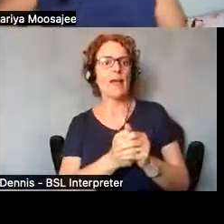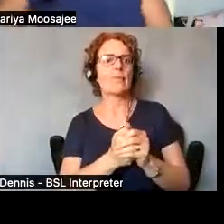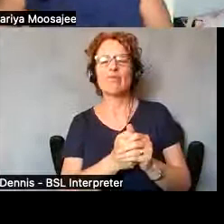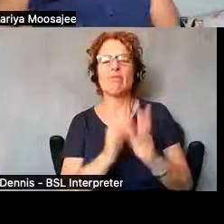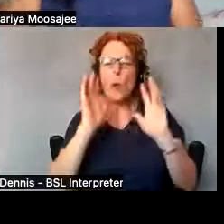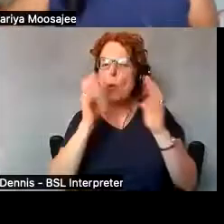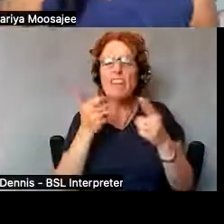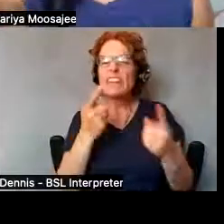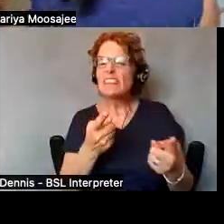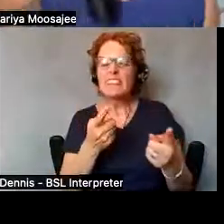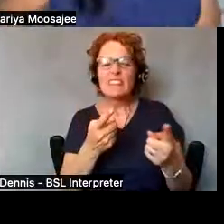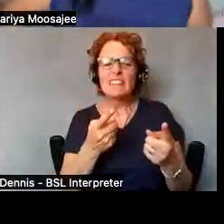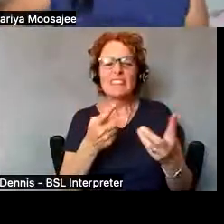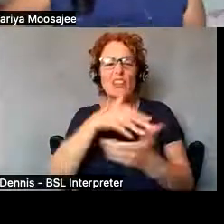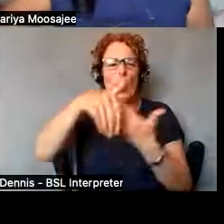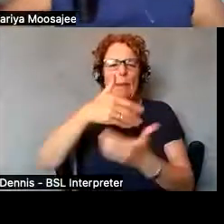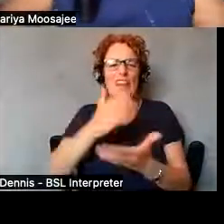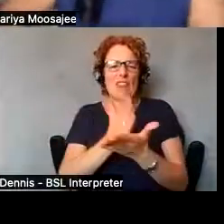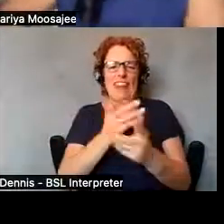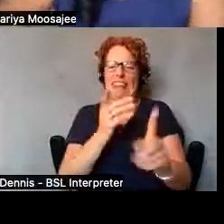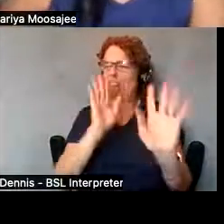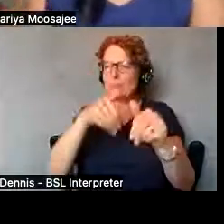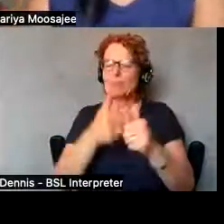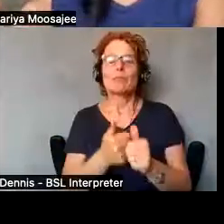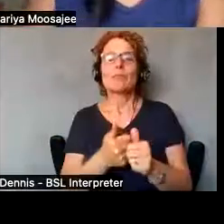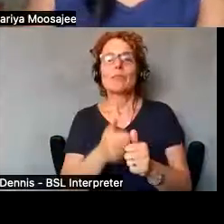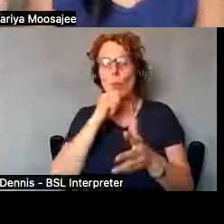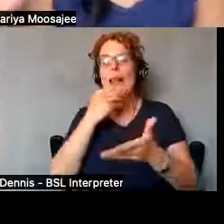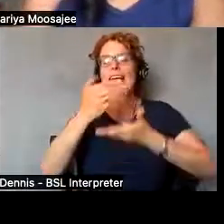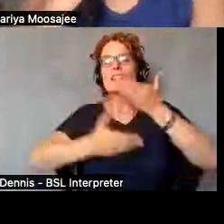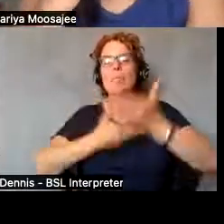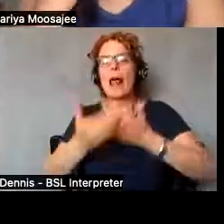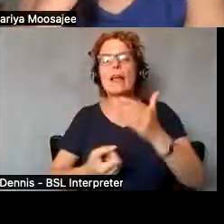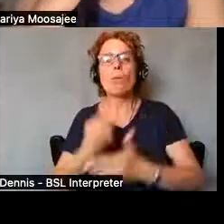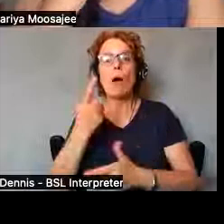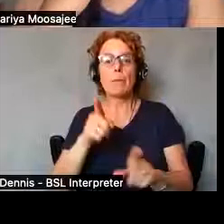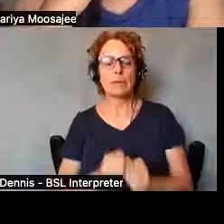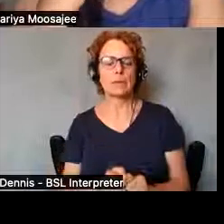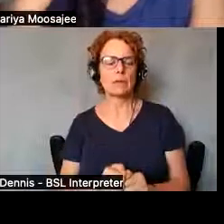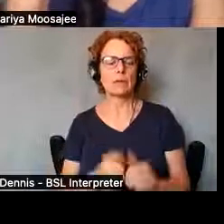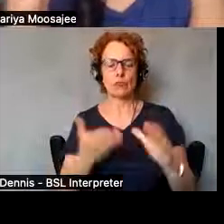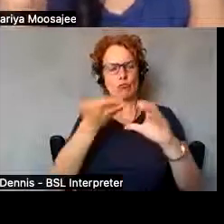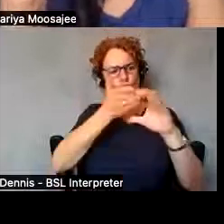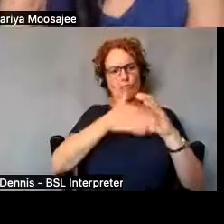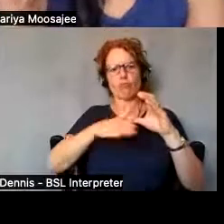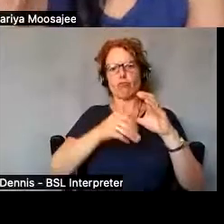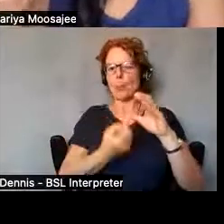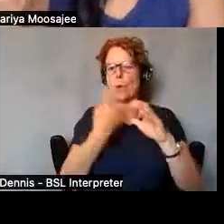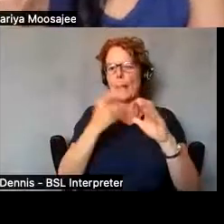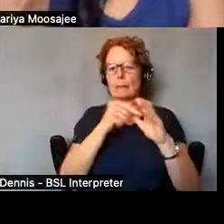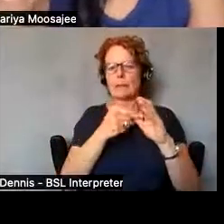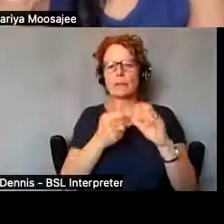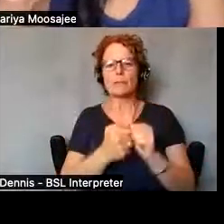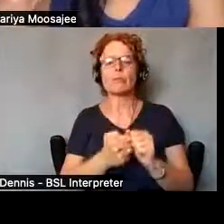about it too much. It's a bit overcomplicated, to be honest. So I'm going to talk about what happens in the retina. So in